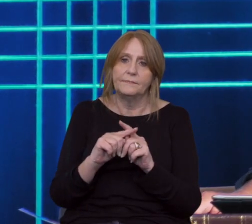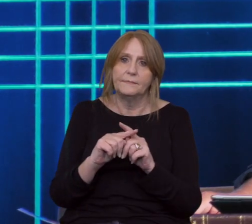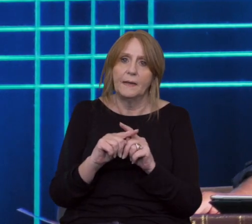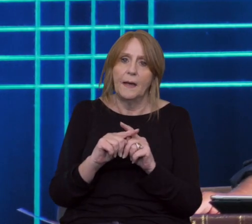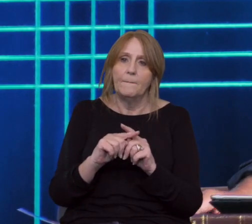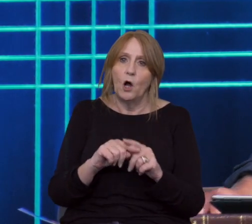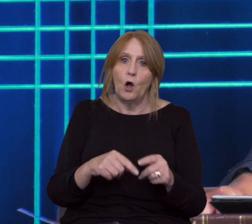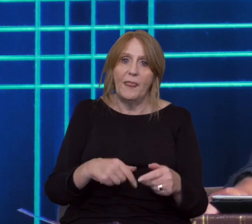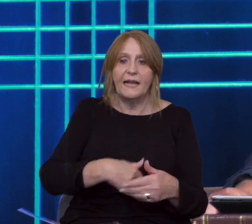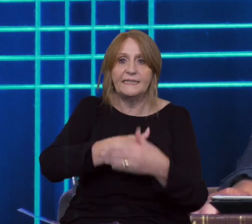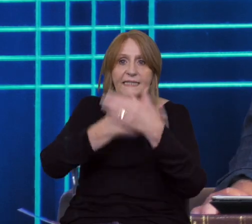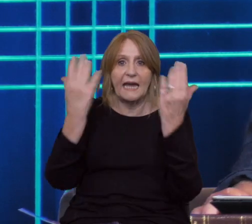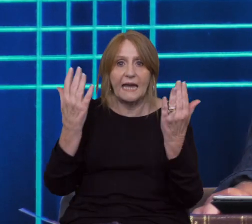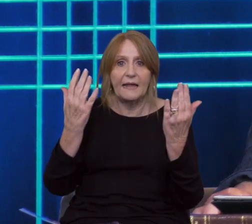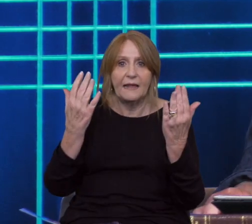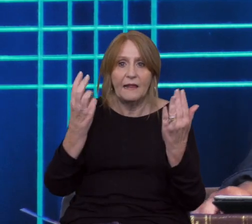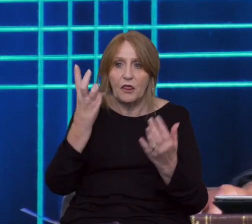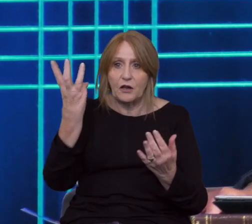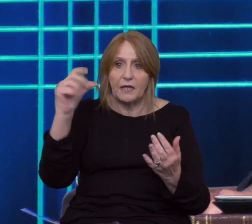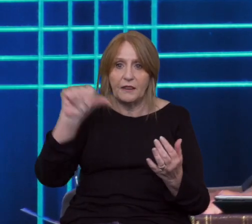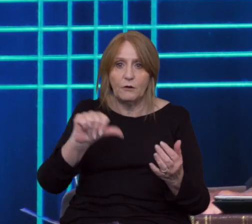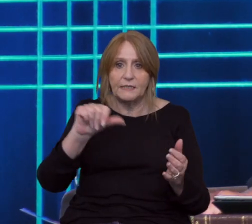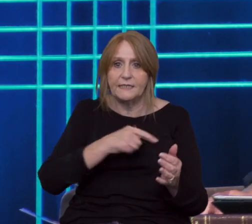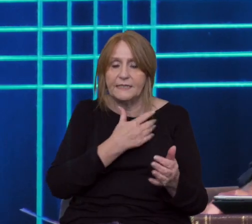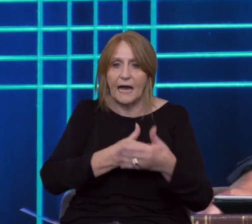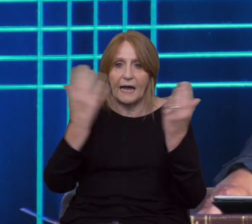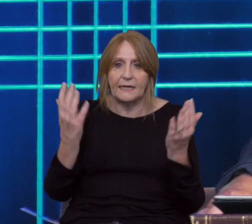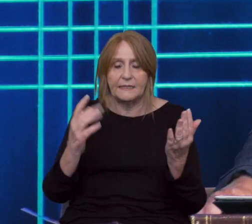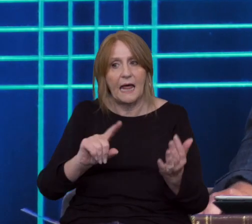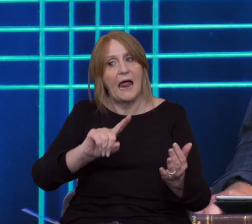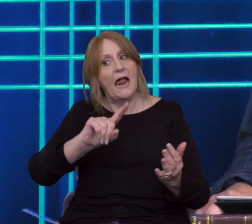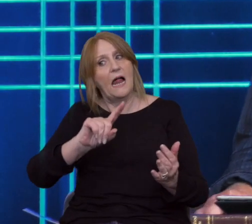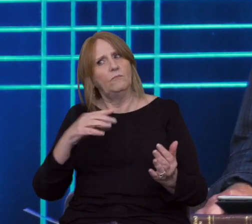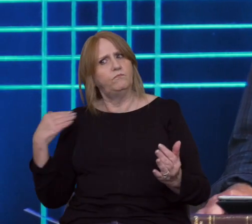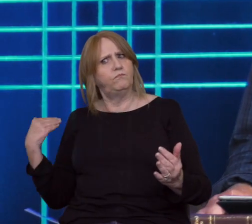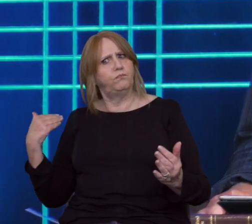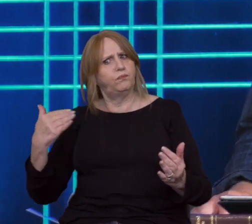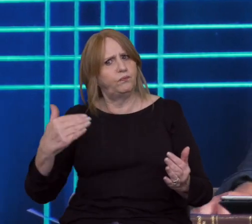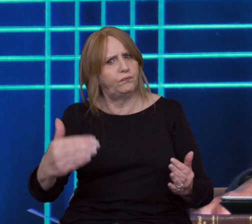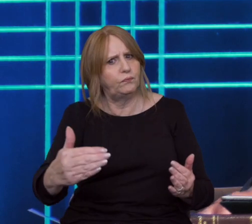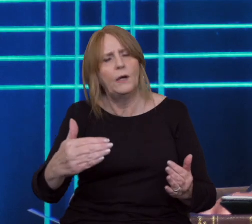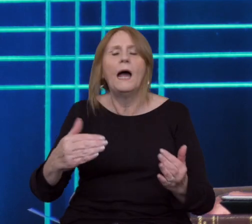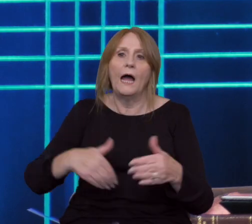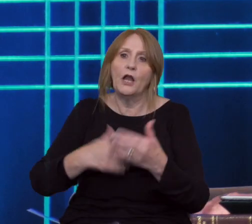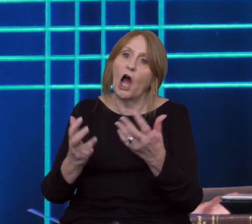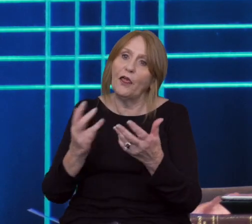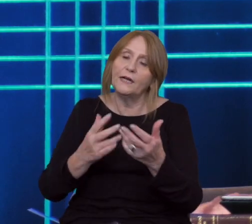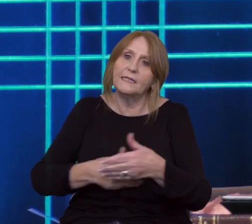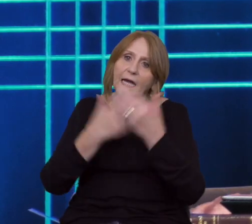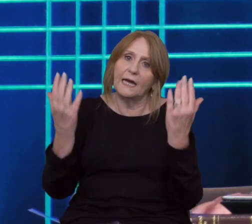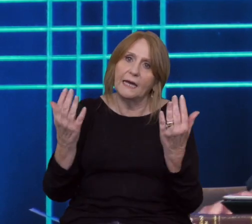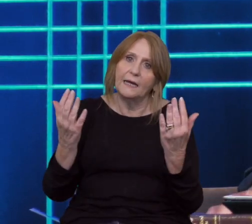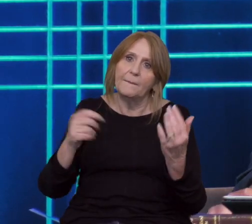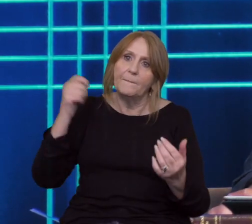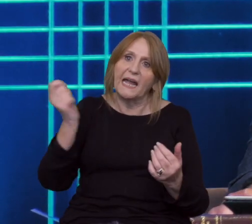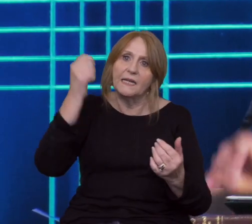day, 50 days, in fact, after the crucifixion, that was called the day of Pentecost, when the Holy Spirit fell. And